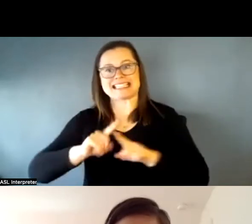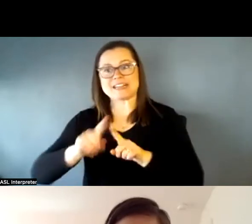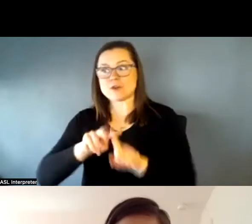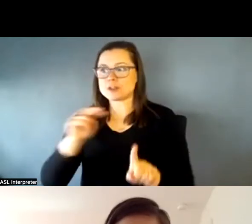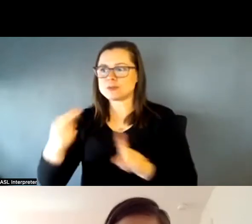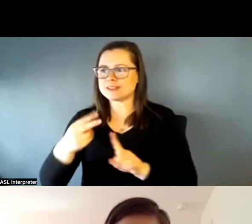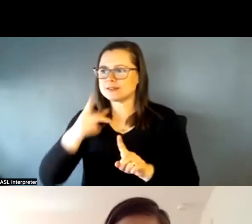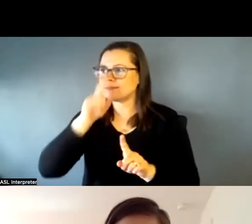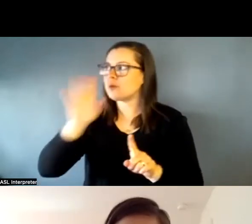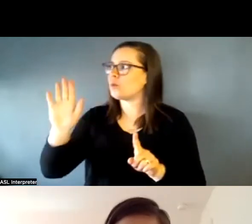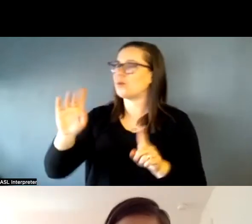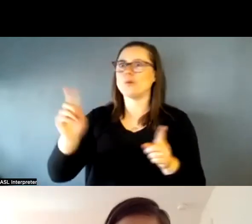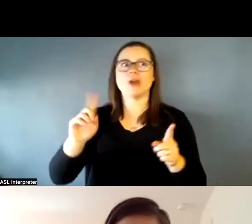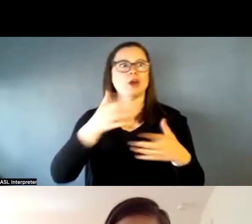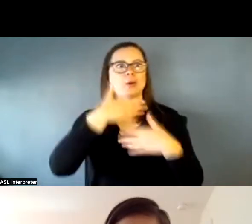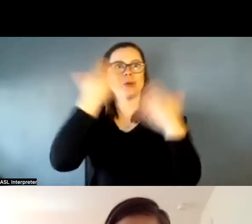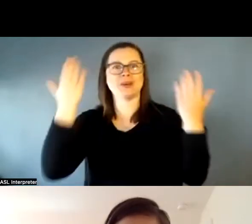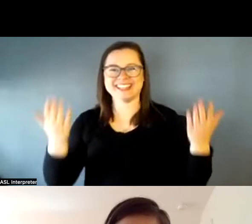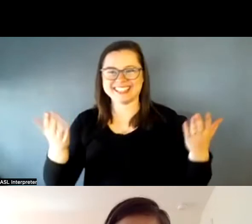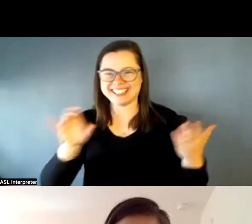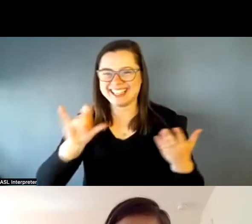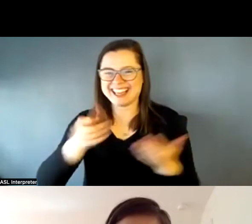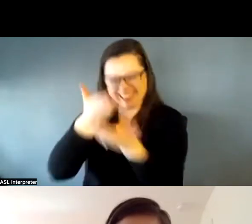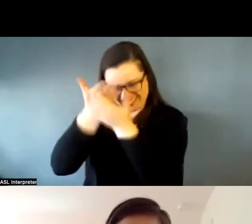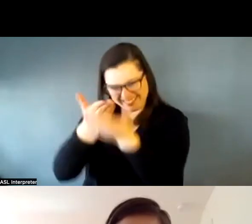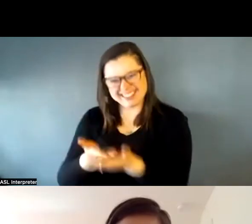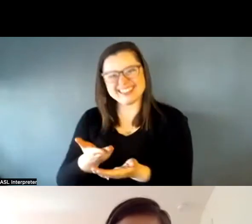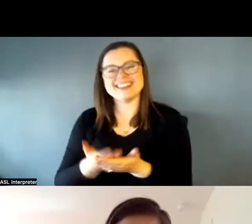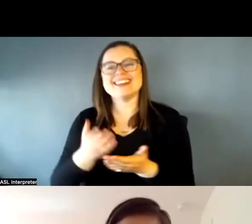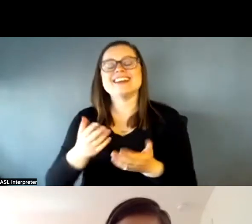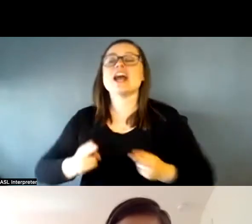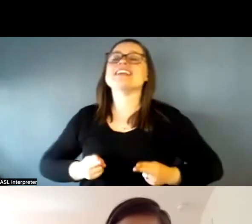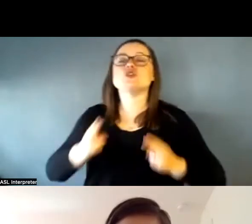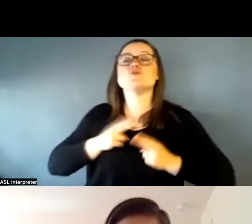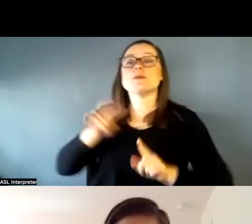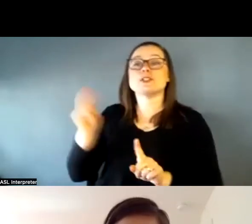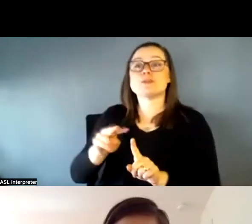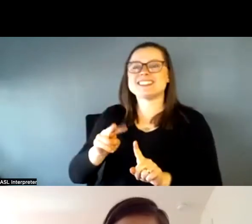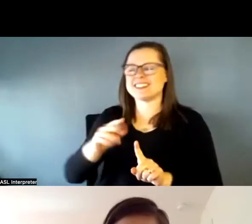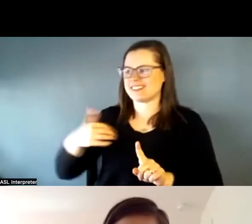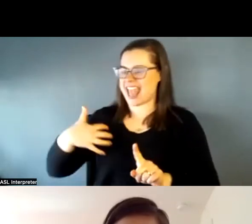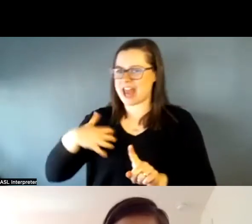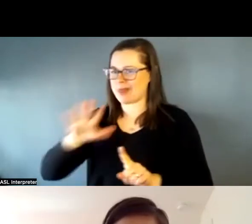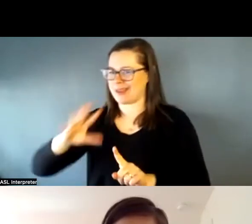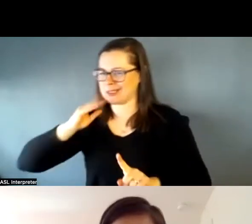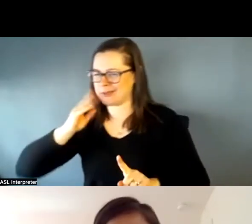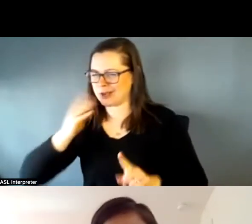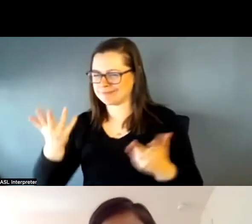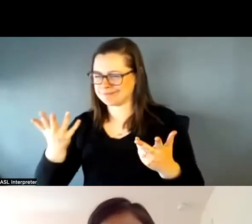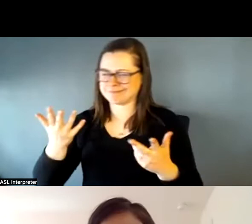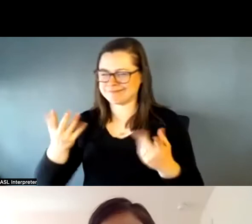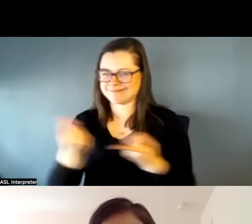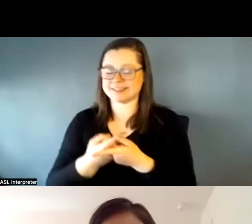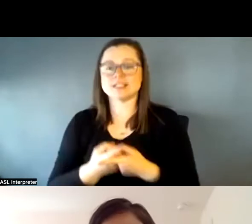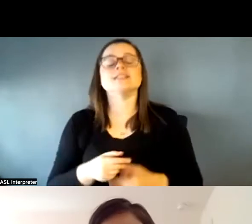ultimately you're looking at the human perspective on these creatures. So I just like to point out, at least